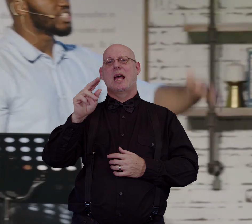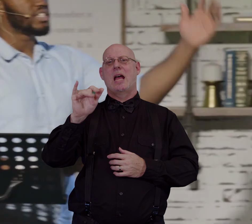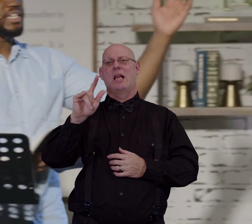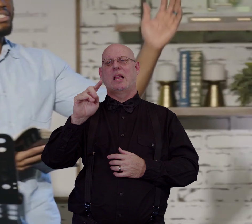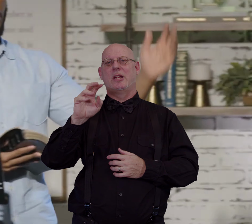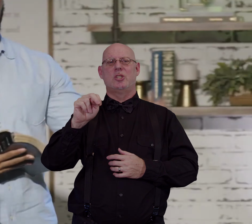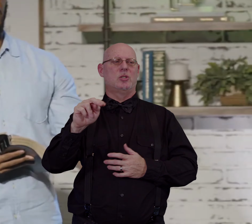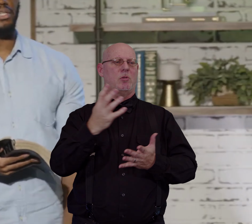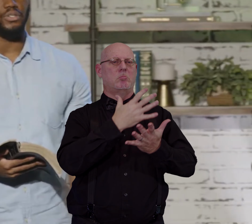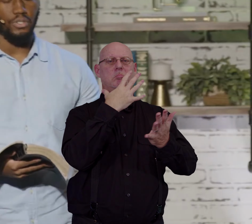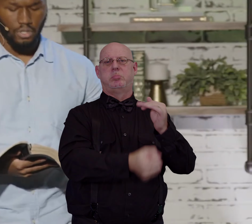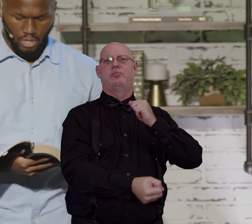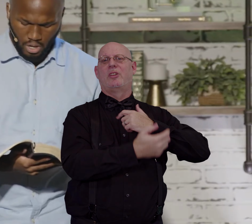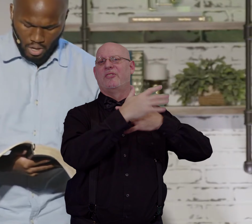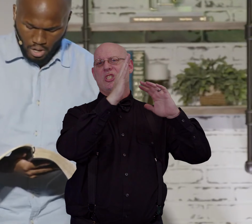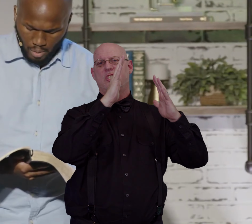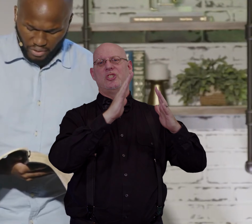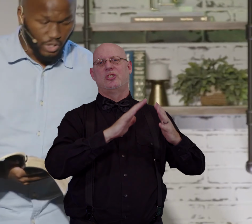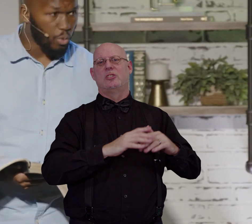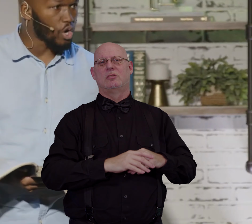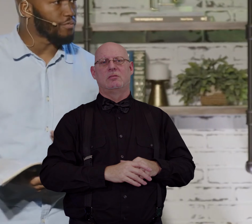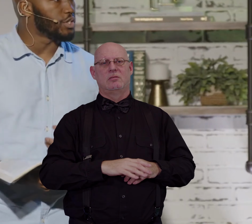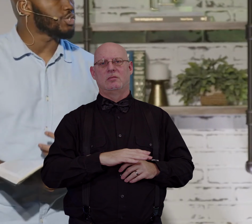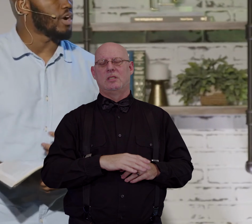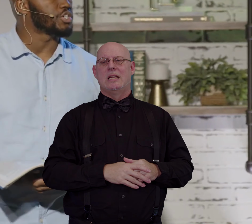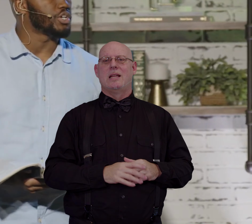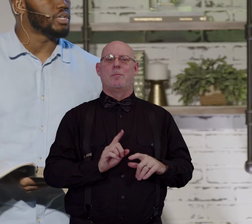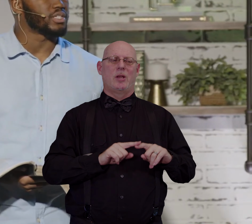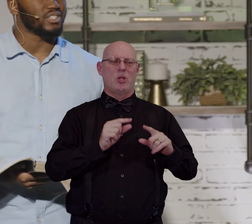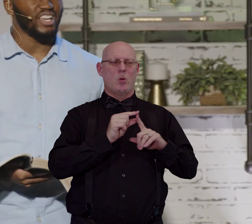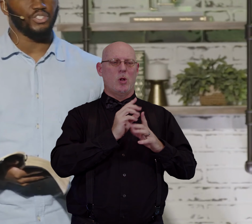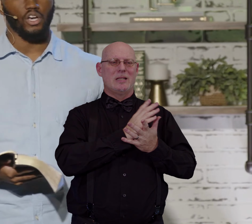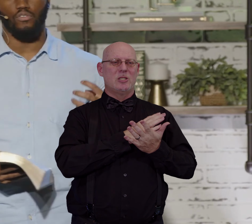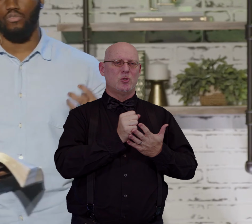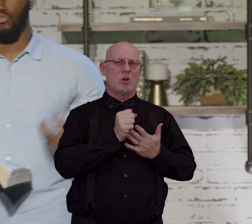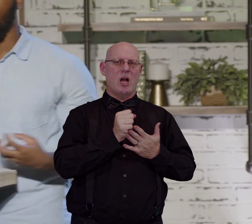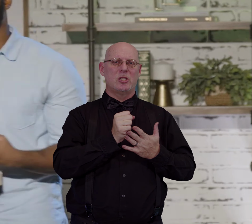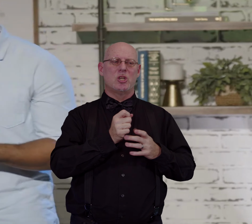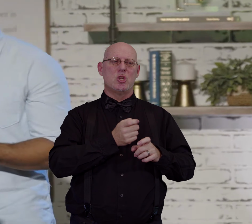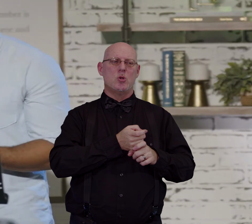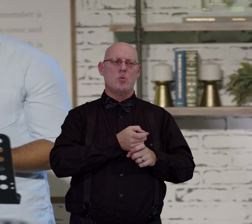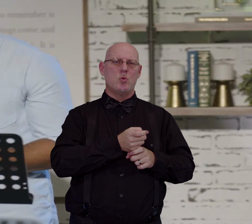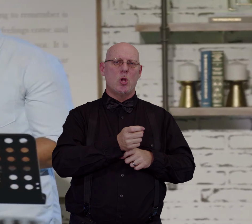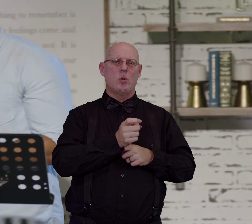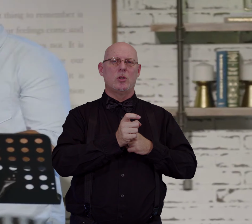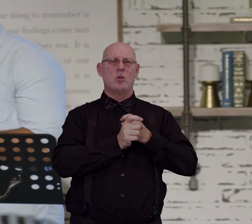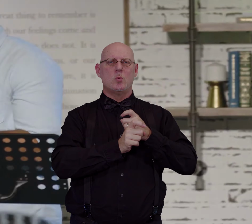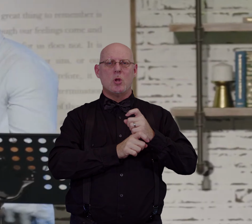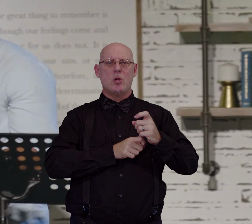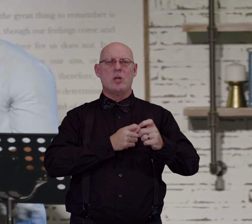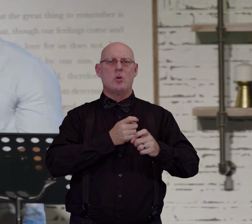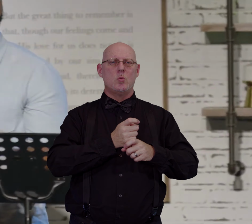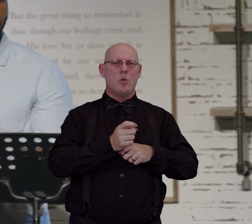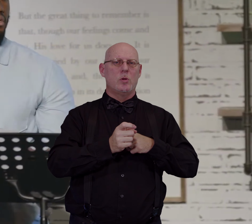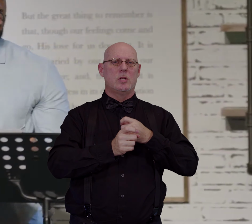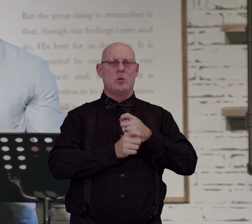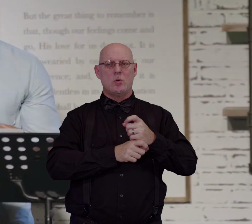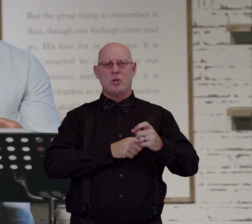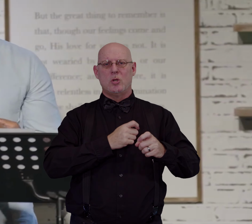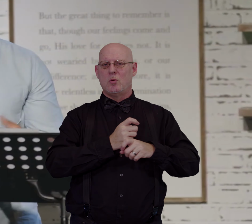where it just ceases to exist. But this word for destruction is a sense of ruin and utter